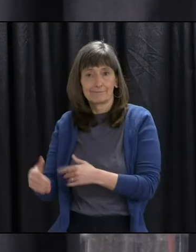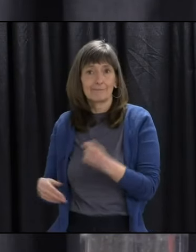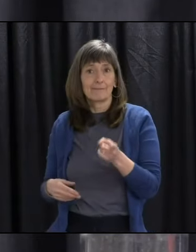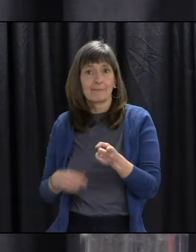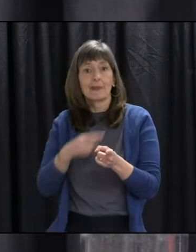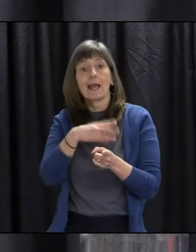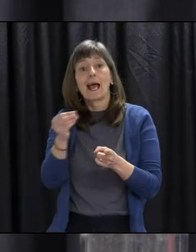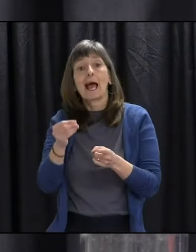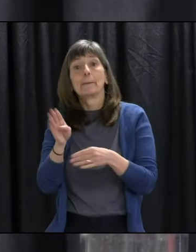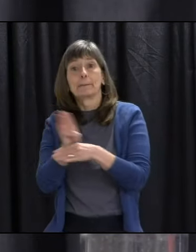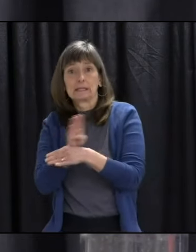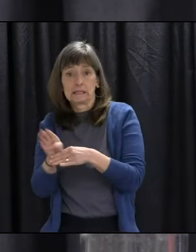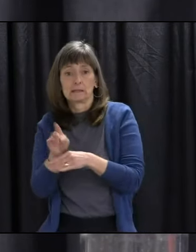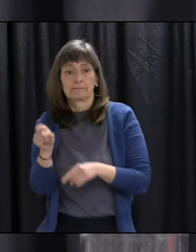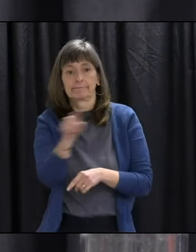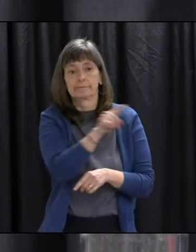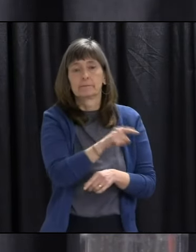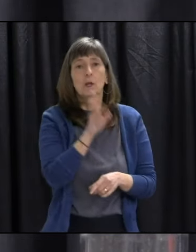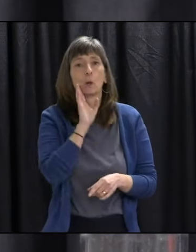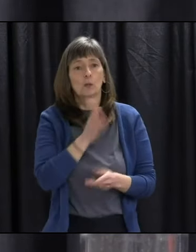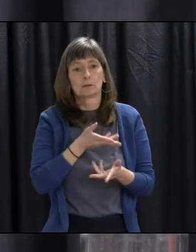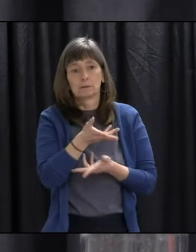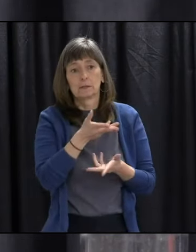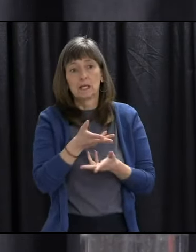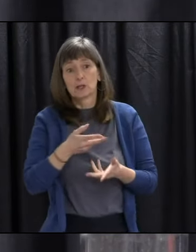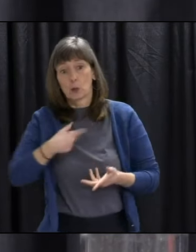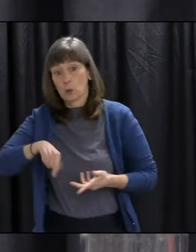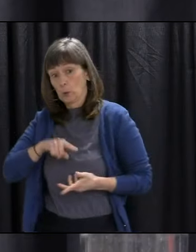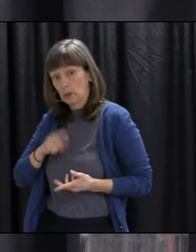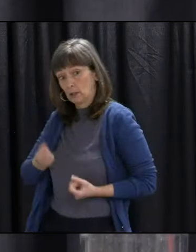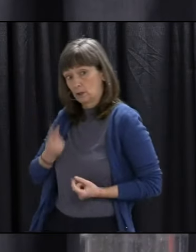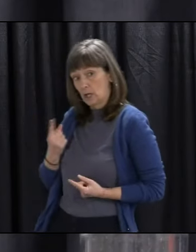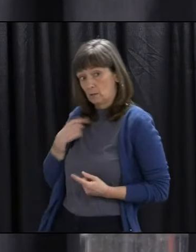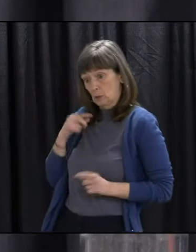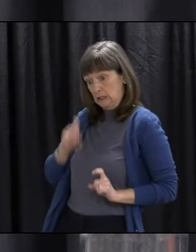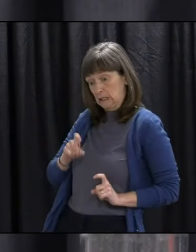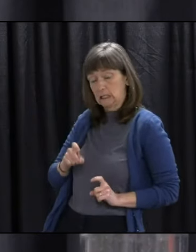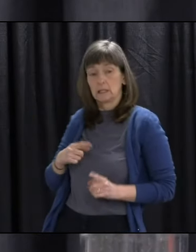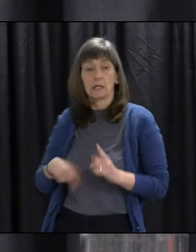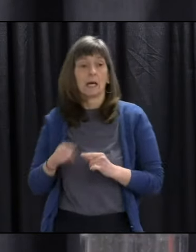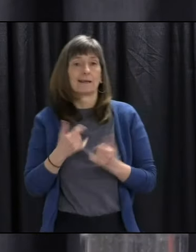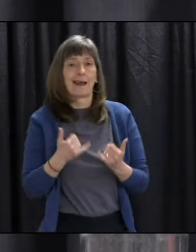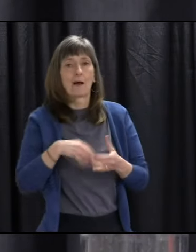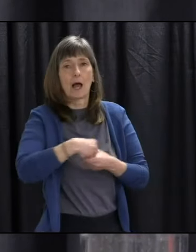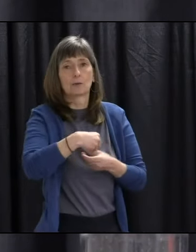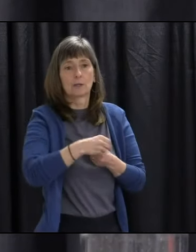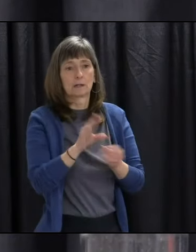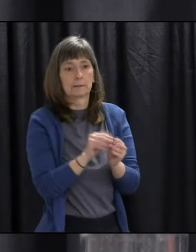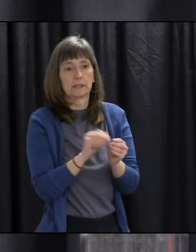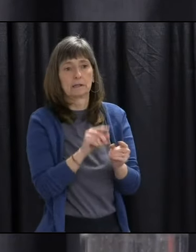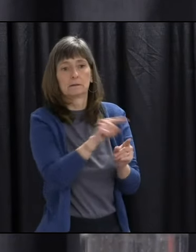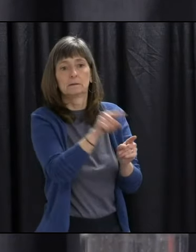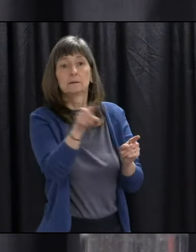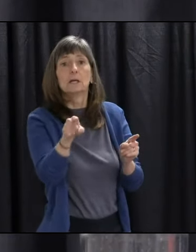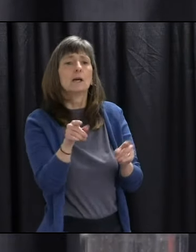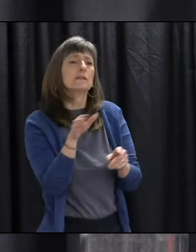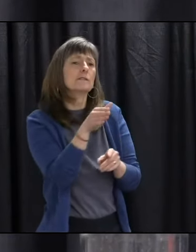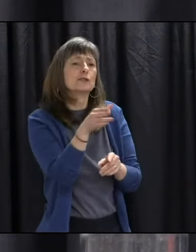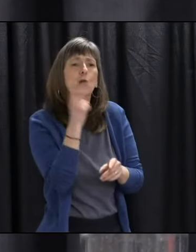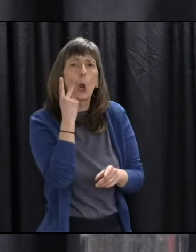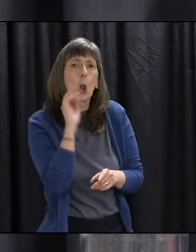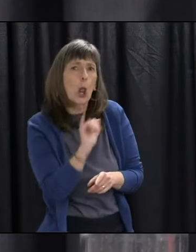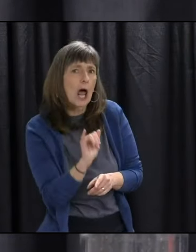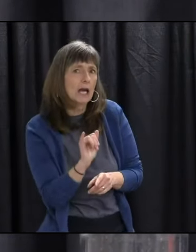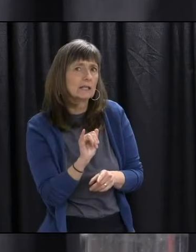a common level of understanding for ourselves in public health and health in general as to what working in the fishery, be